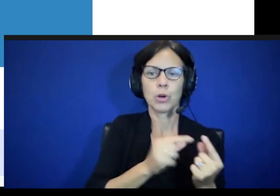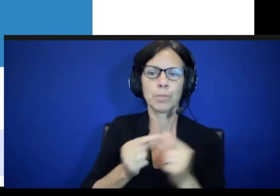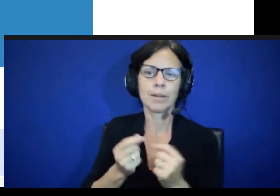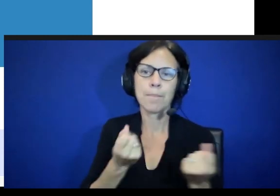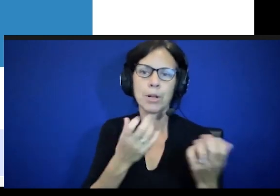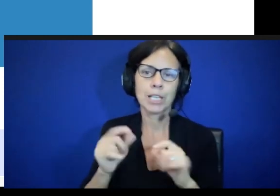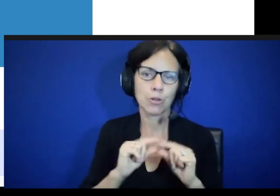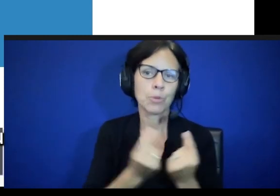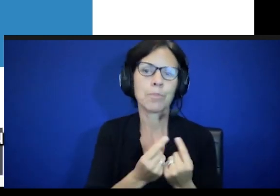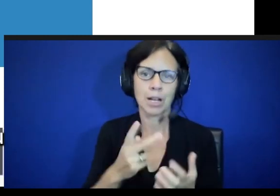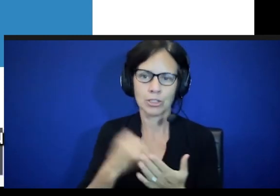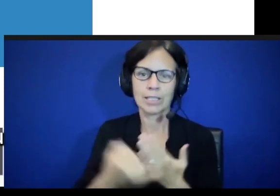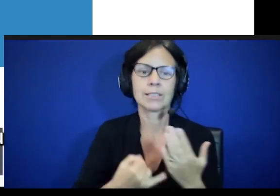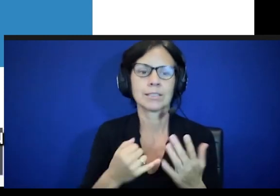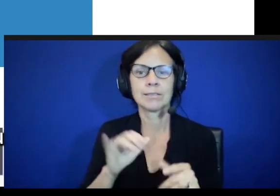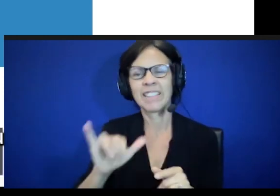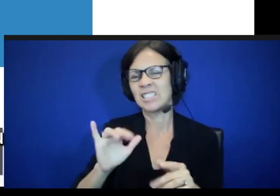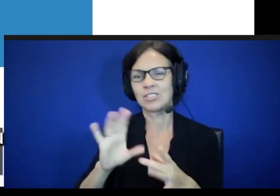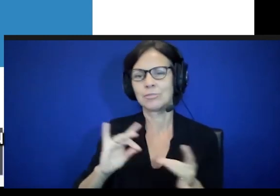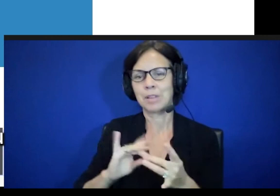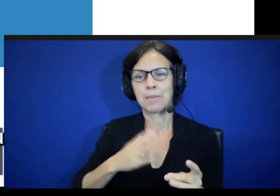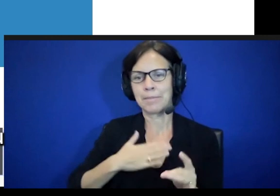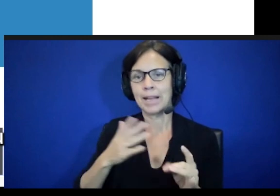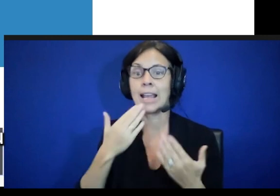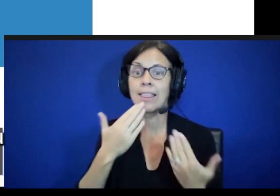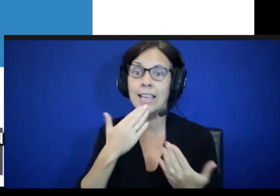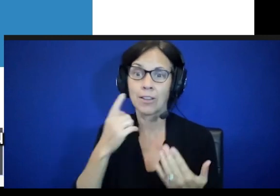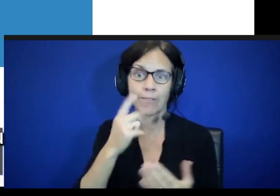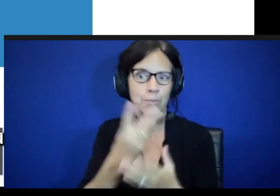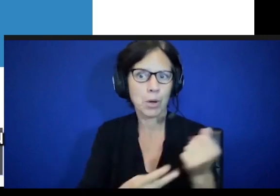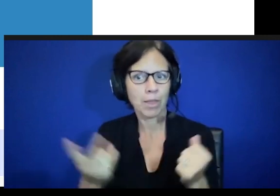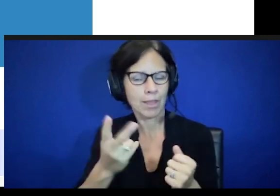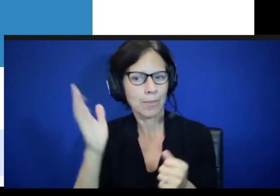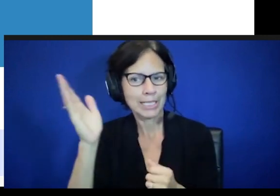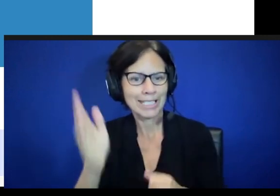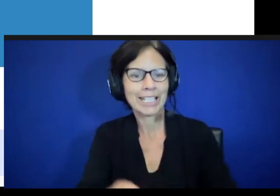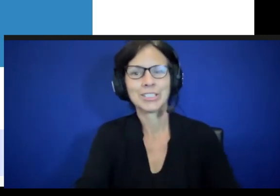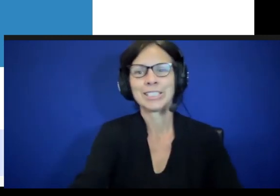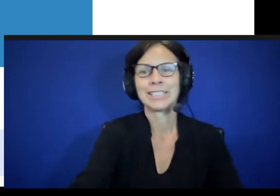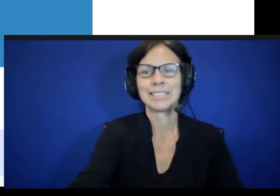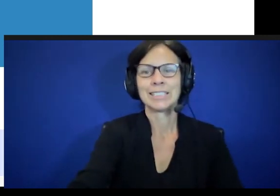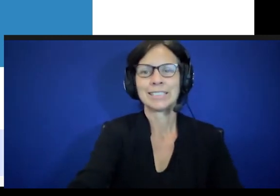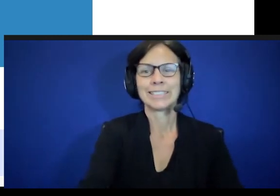multi-group project. That's just a comment. And thank you for both of the presentations.